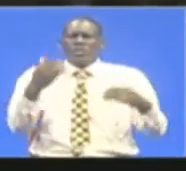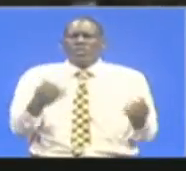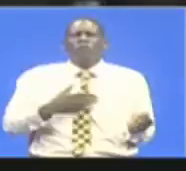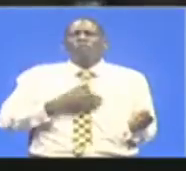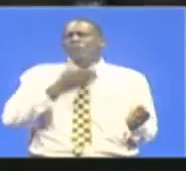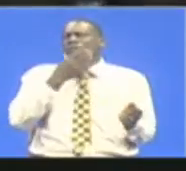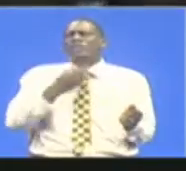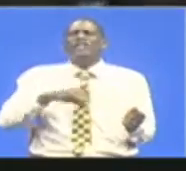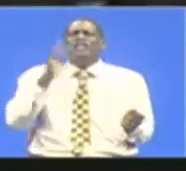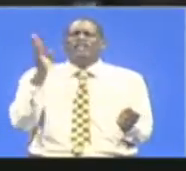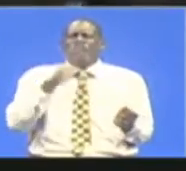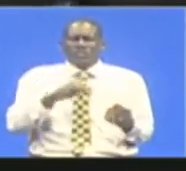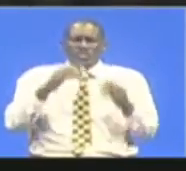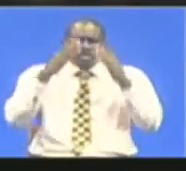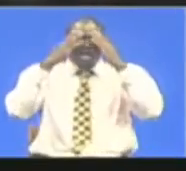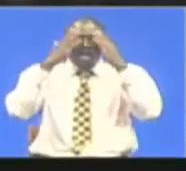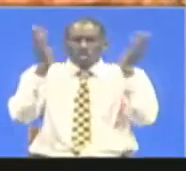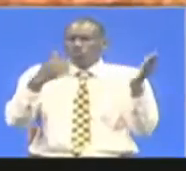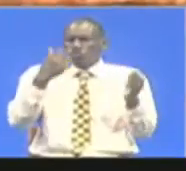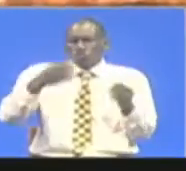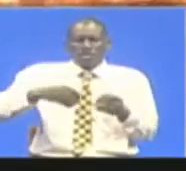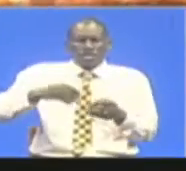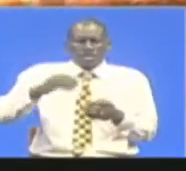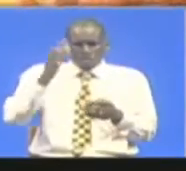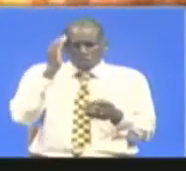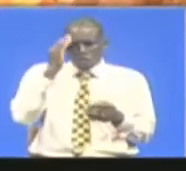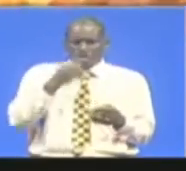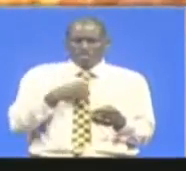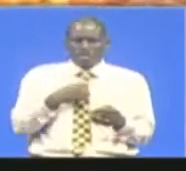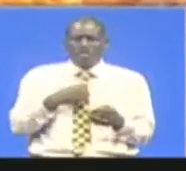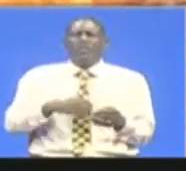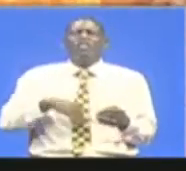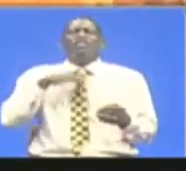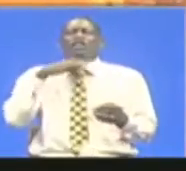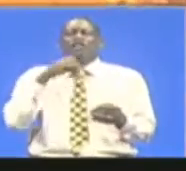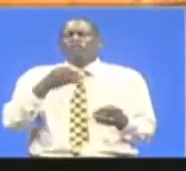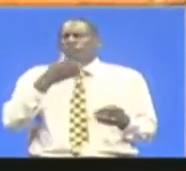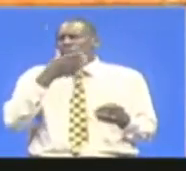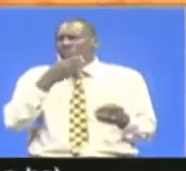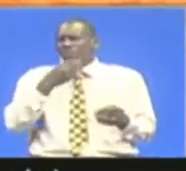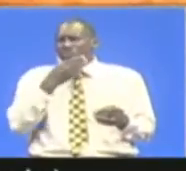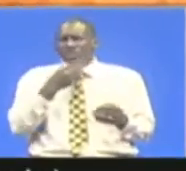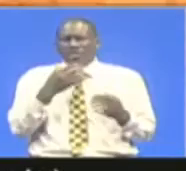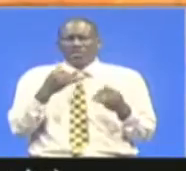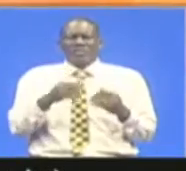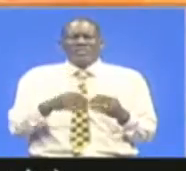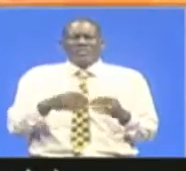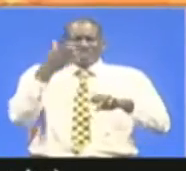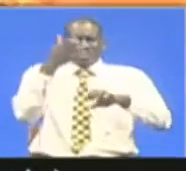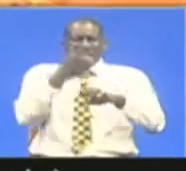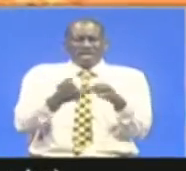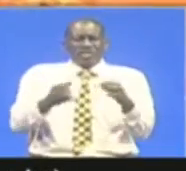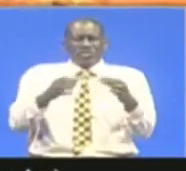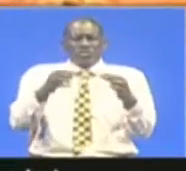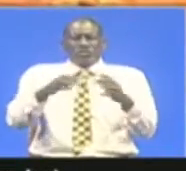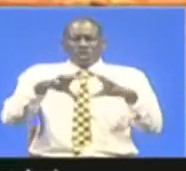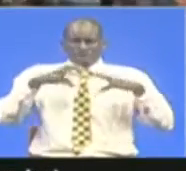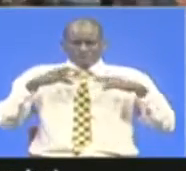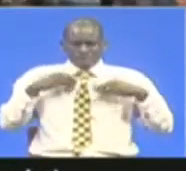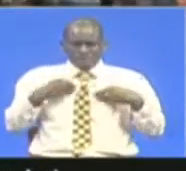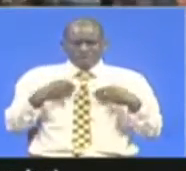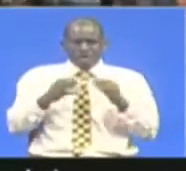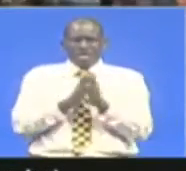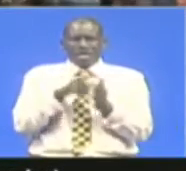ameshakufa. Sijui nani atanisomesha. The death of their loved one is a hard and bitter pill to take in. And what makes it a